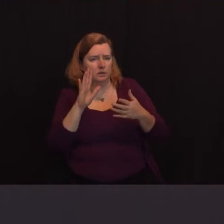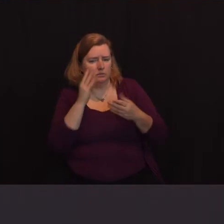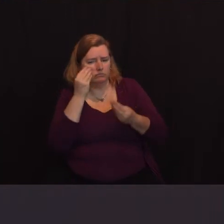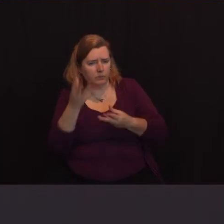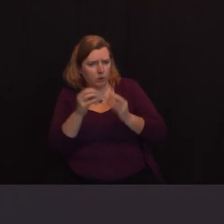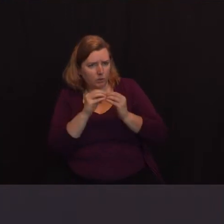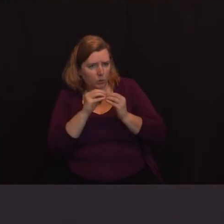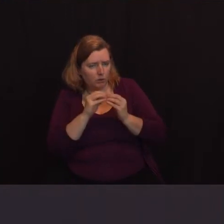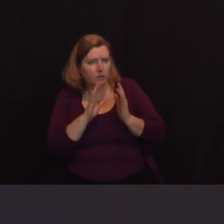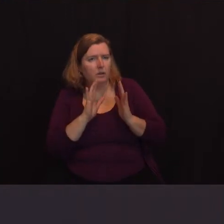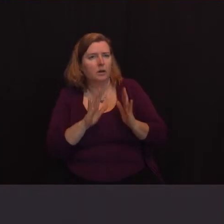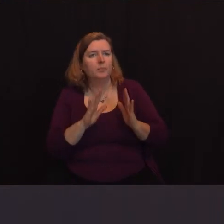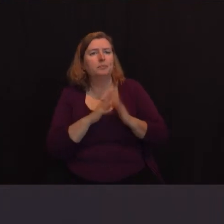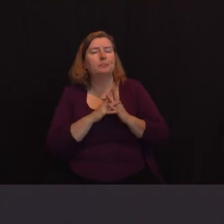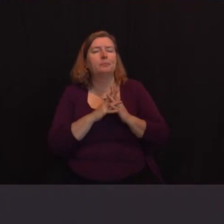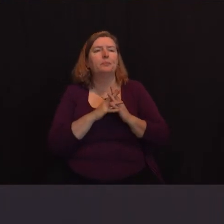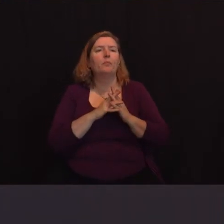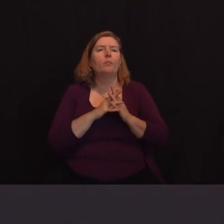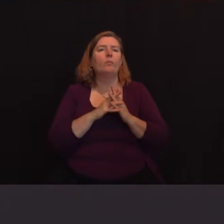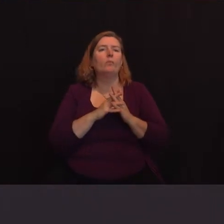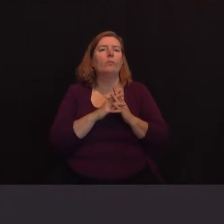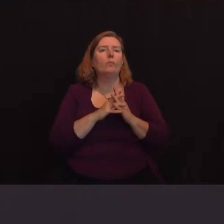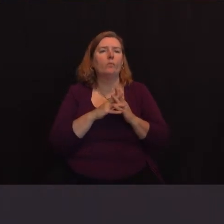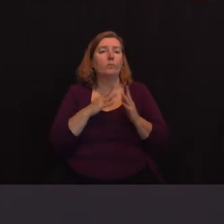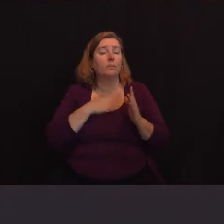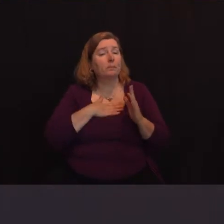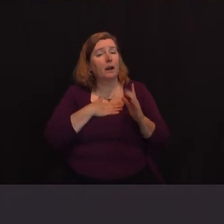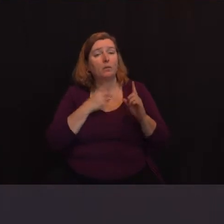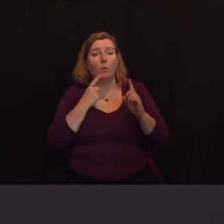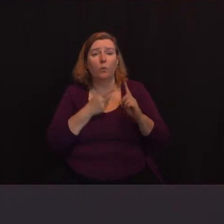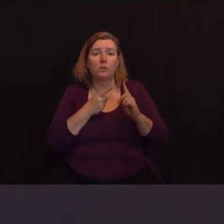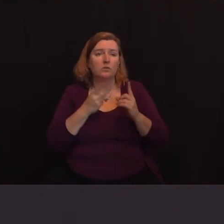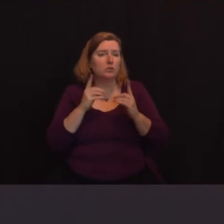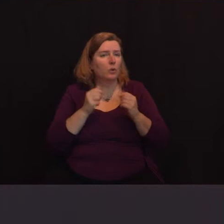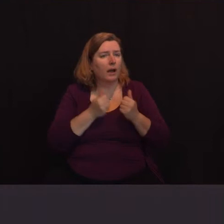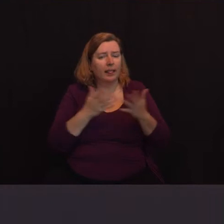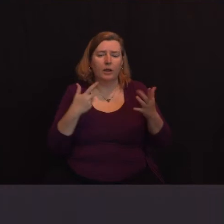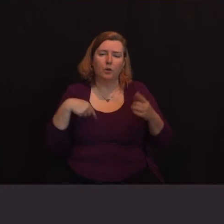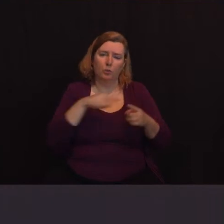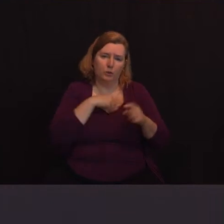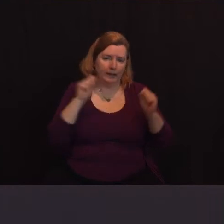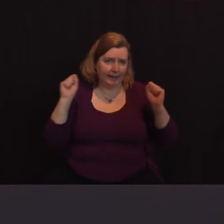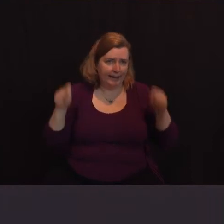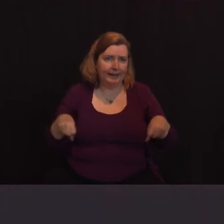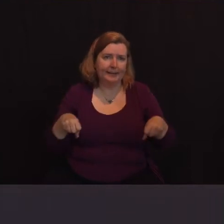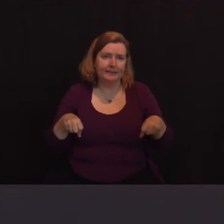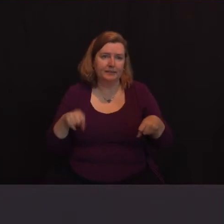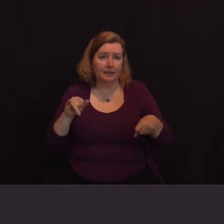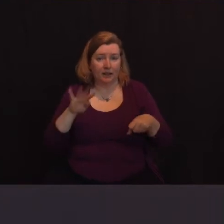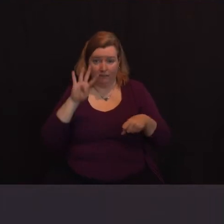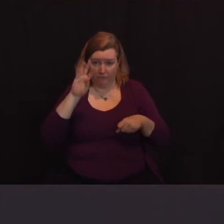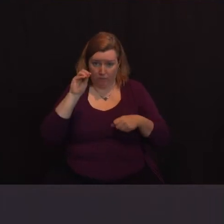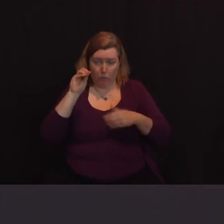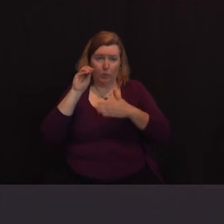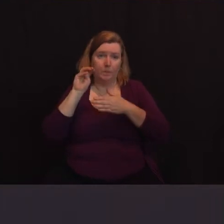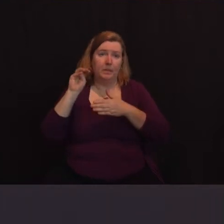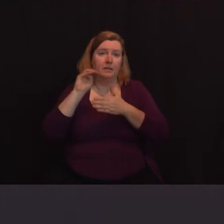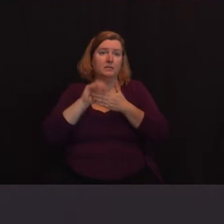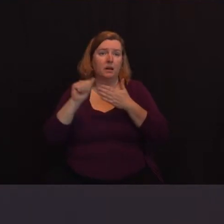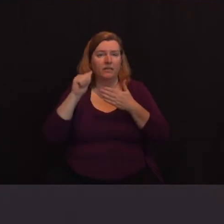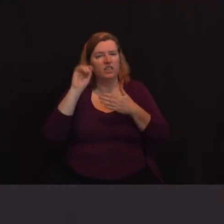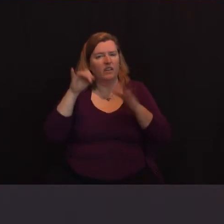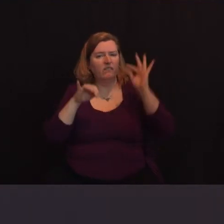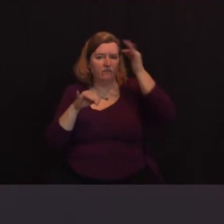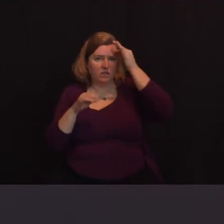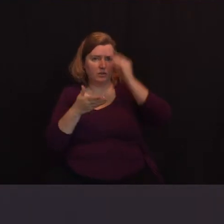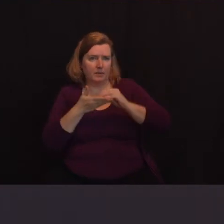You know, my principle continues to be we'll do everything we can. This is federal money that CRF, or